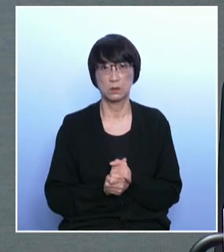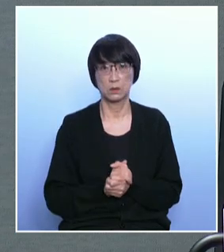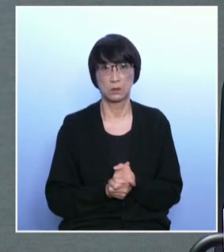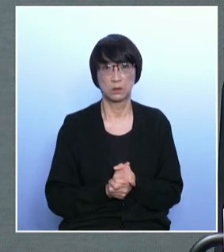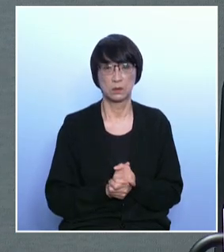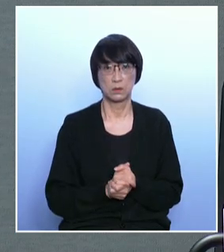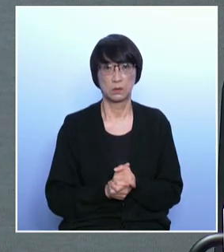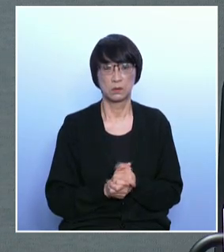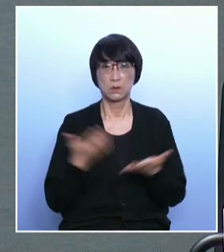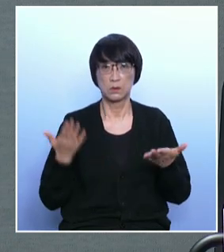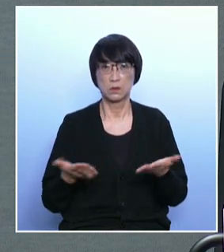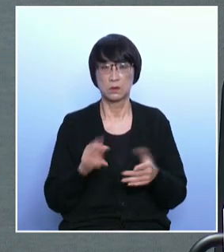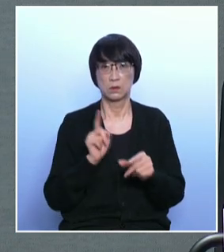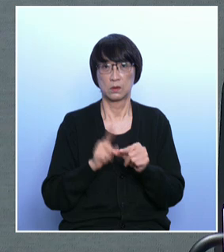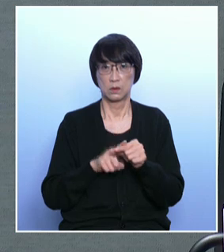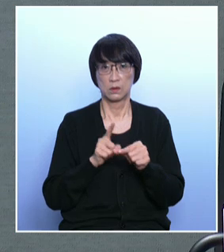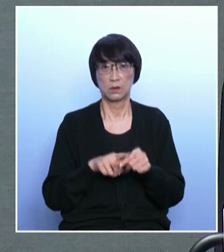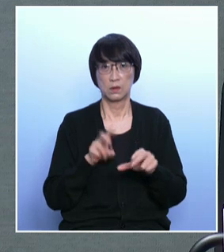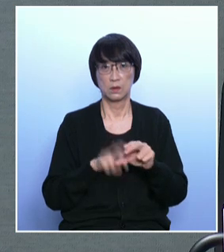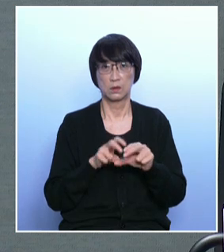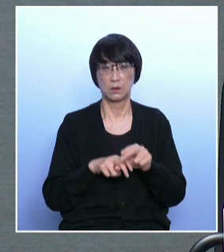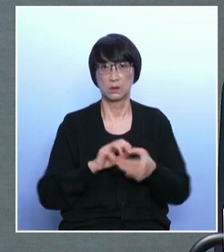For our future strategies,